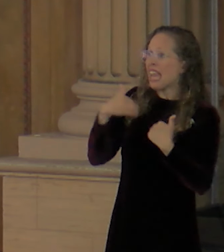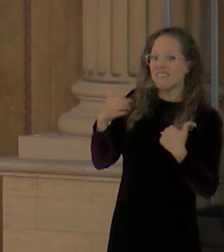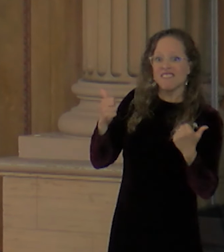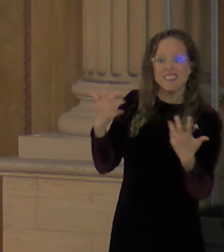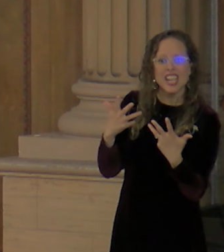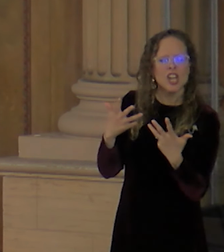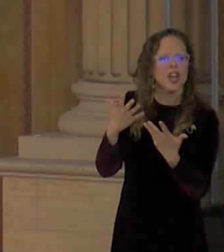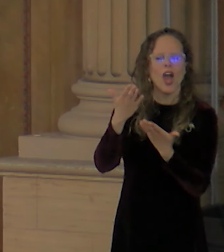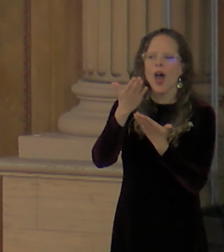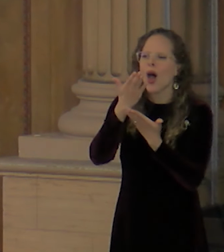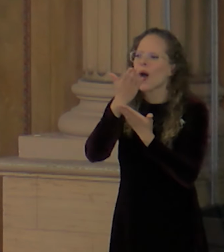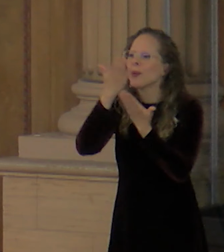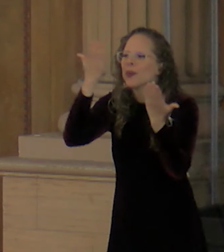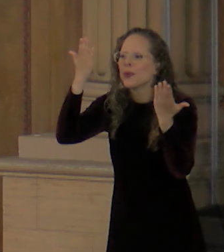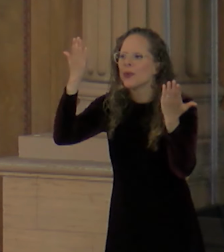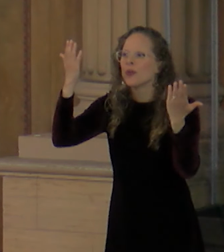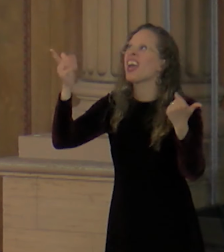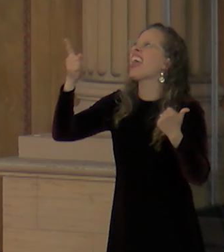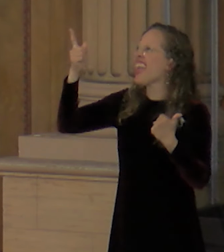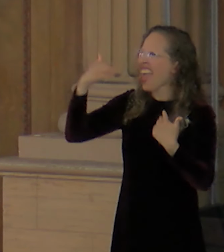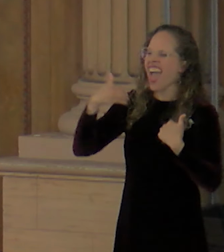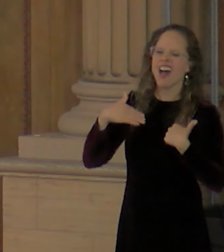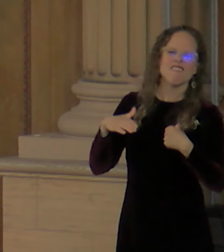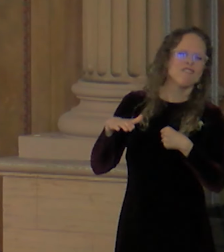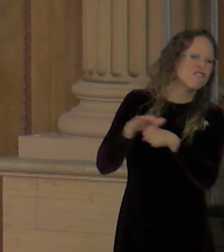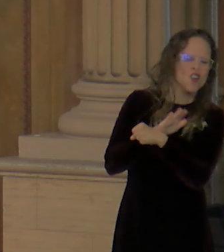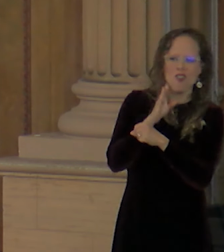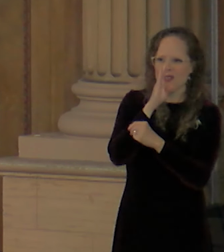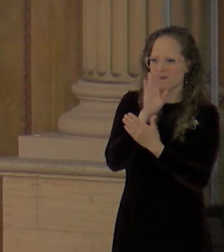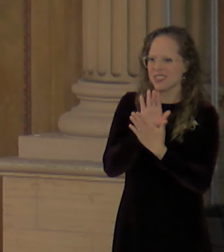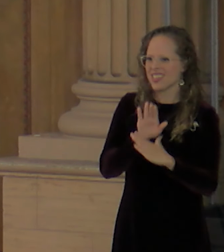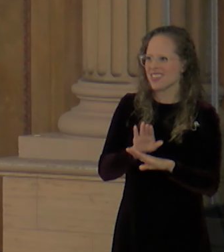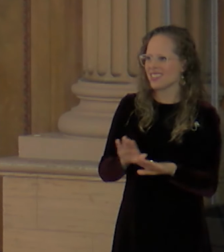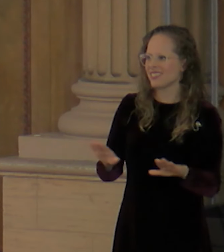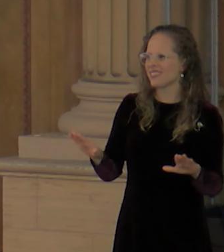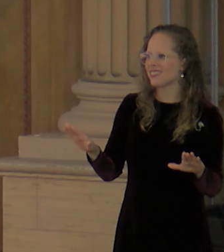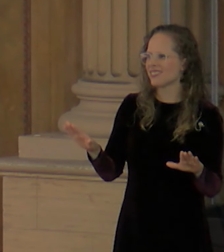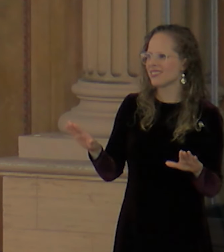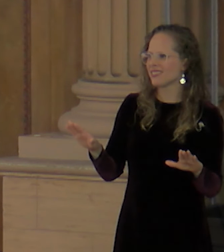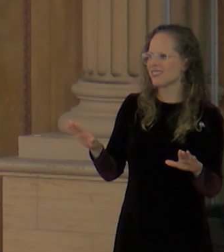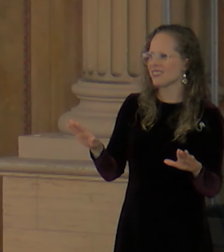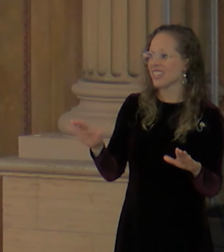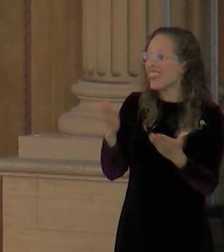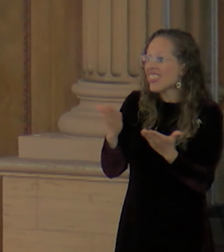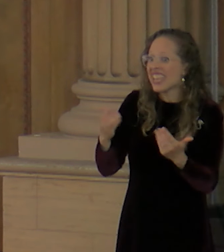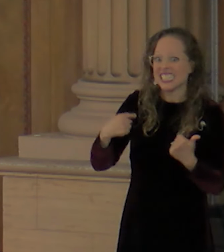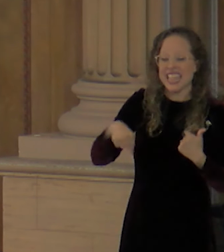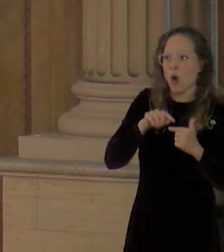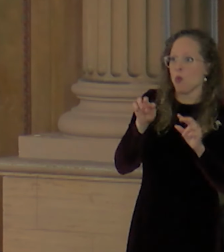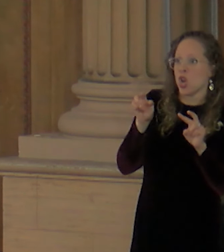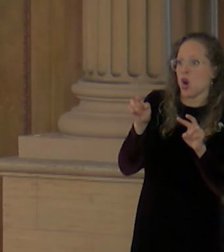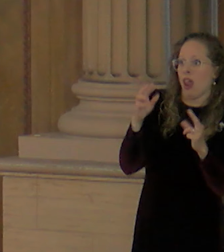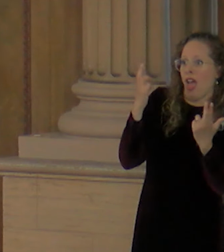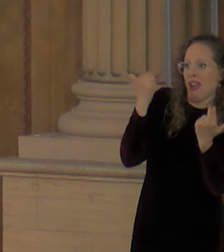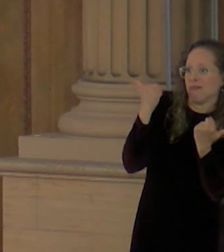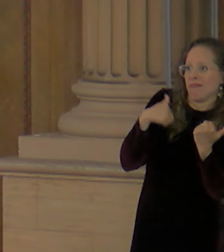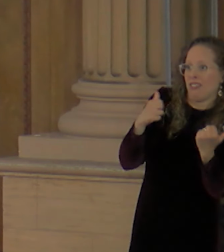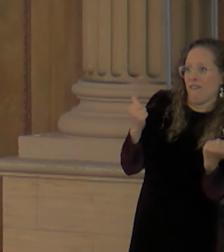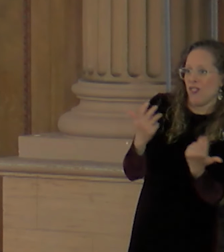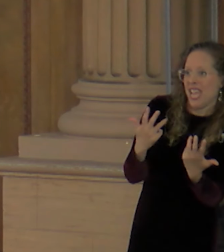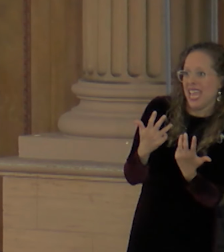his peace, and it shows us his mastery over everything that we're afraid of. So God knows evil better than we